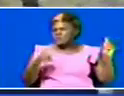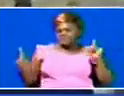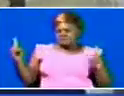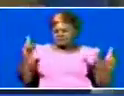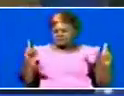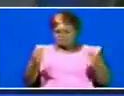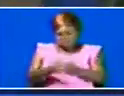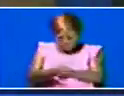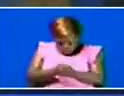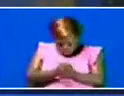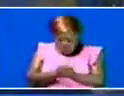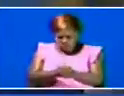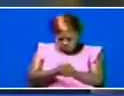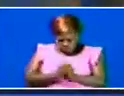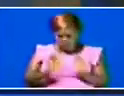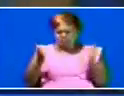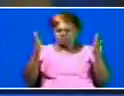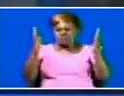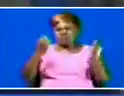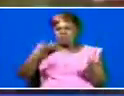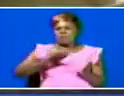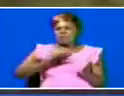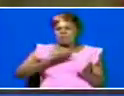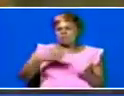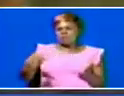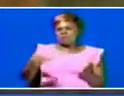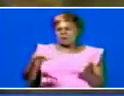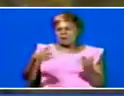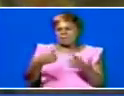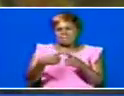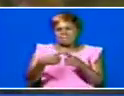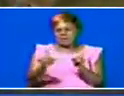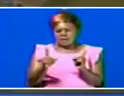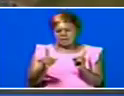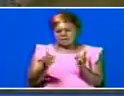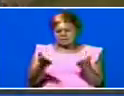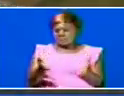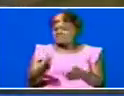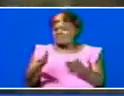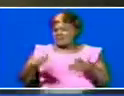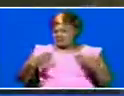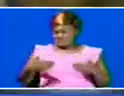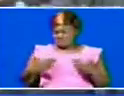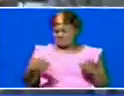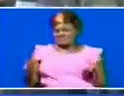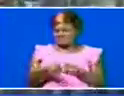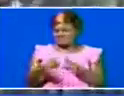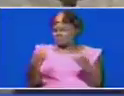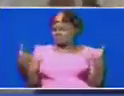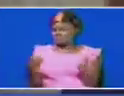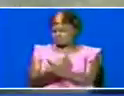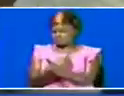and worshipping. It's a celebration of having their own diocese. But under this veil of happiness, controversy is